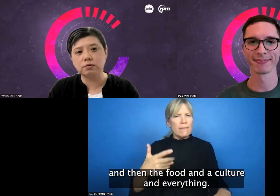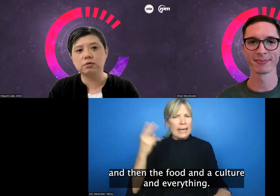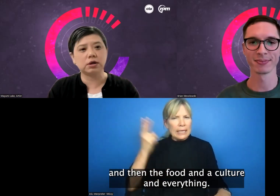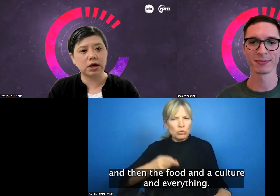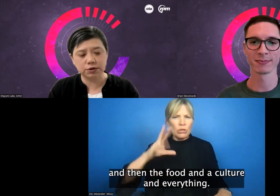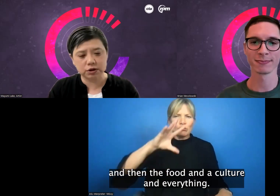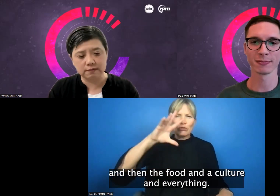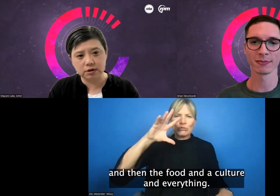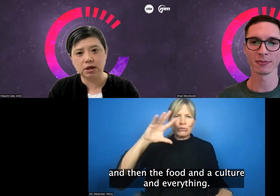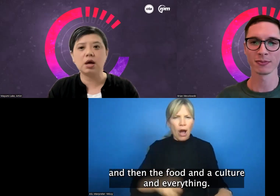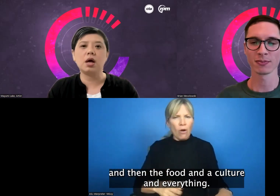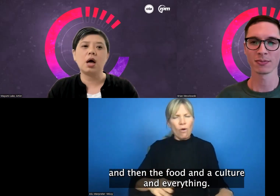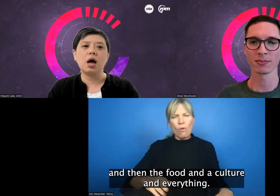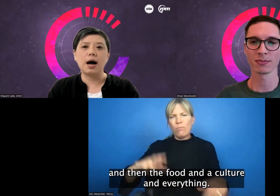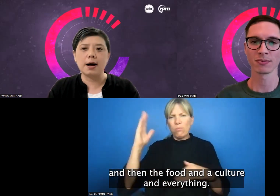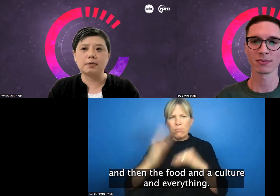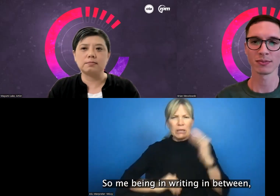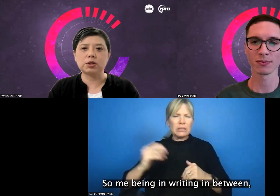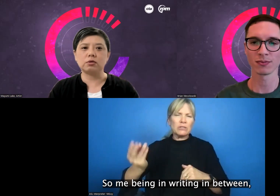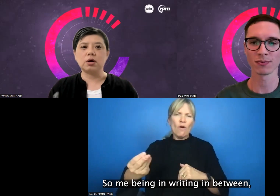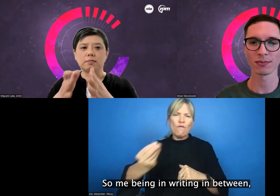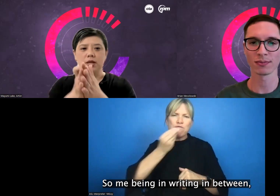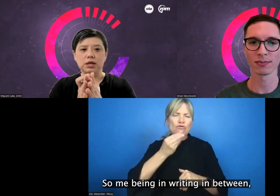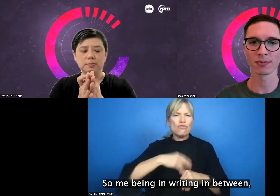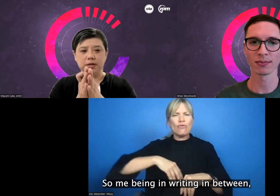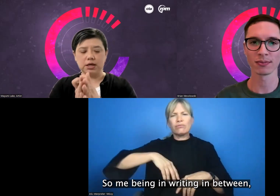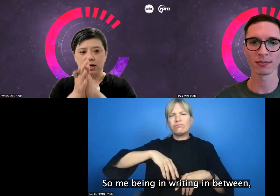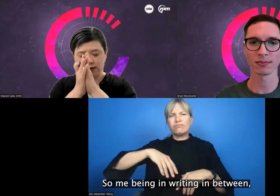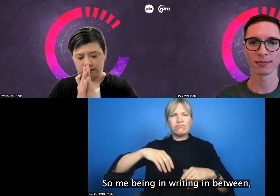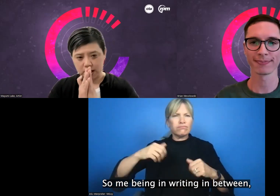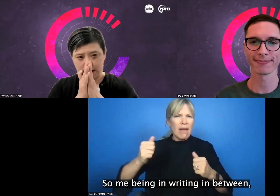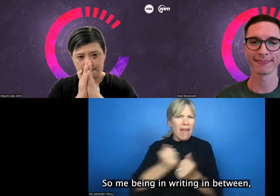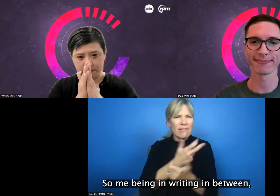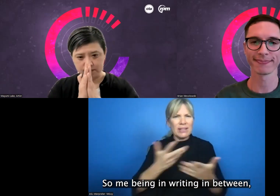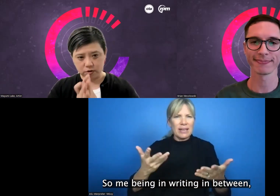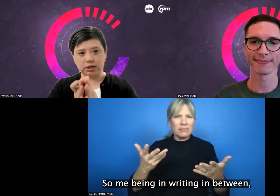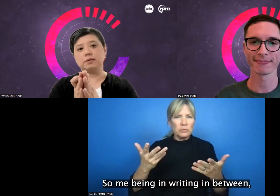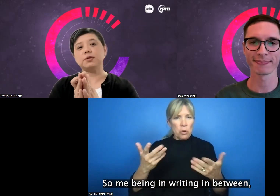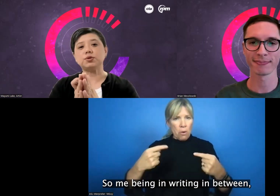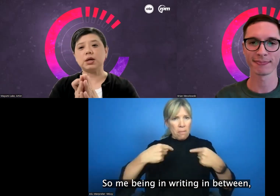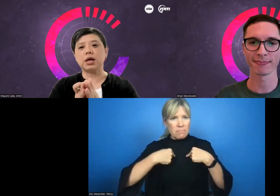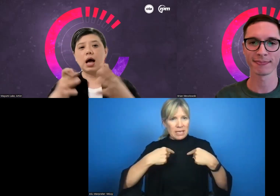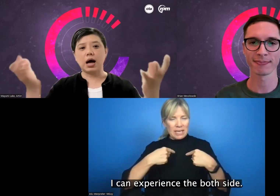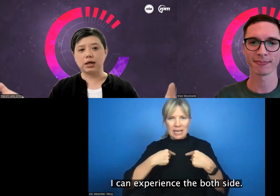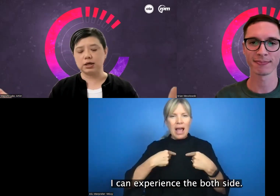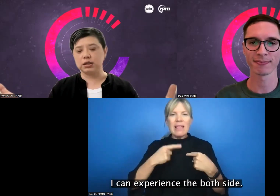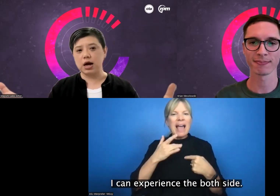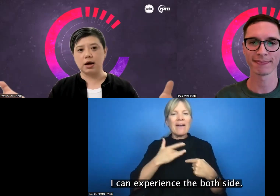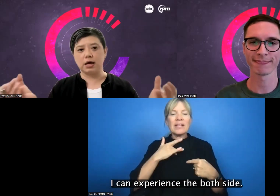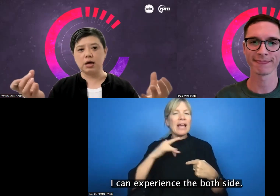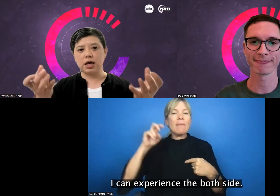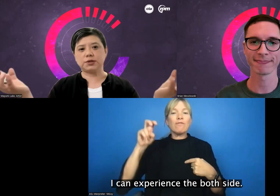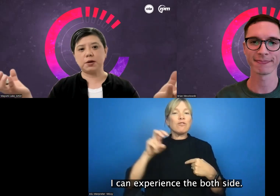then the food and the culture and everything. So me being in floating in between, I